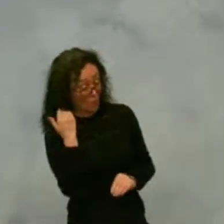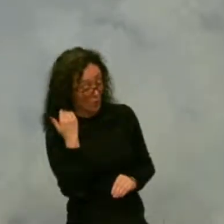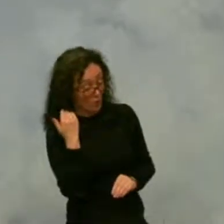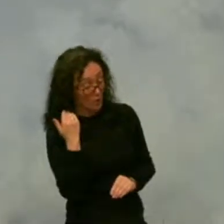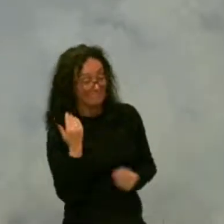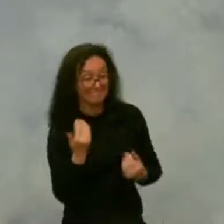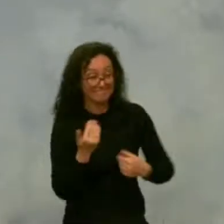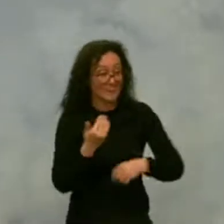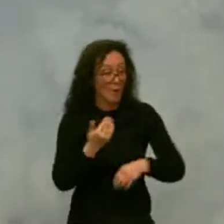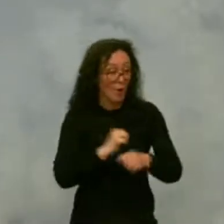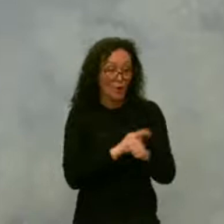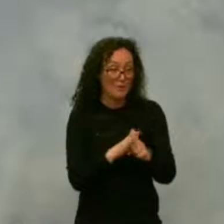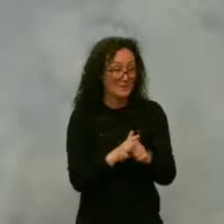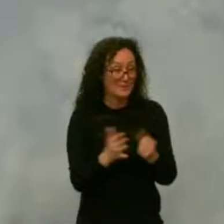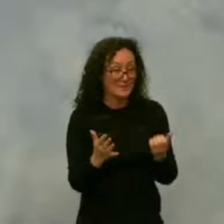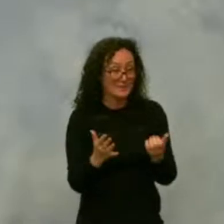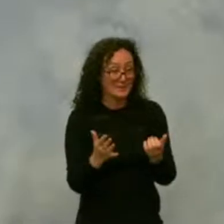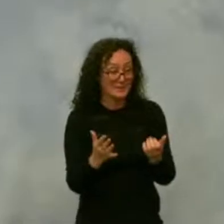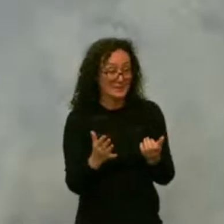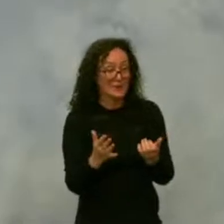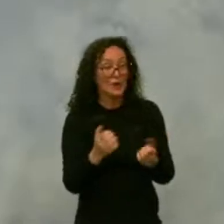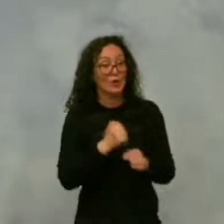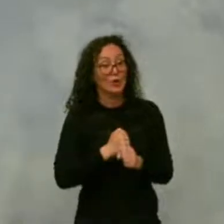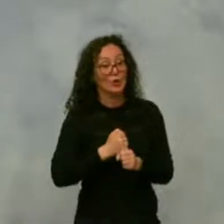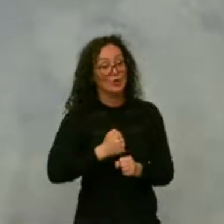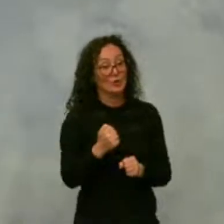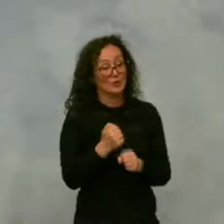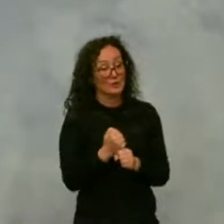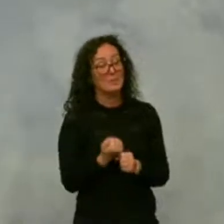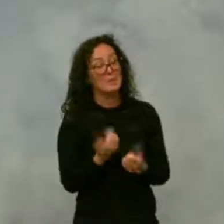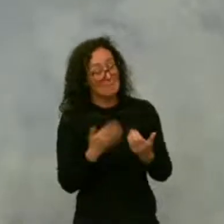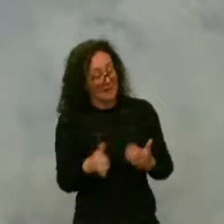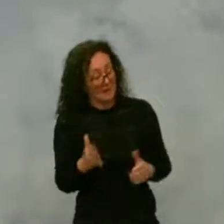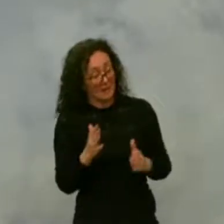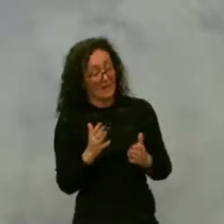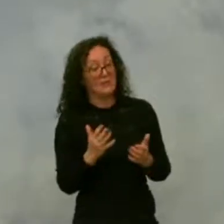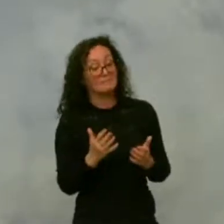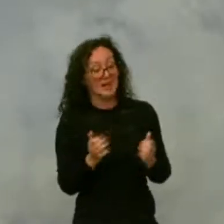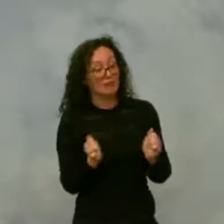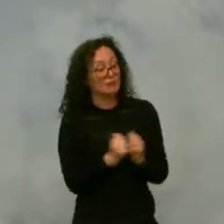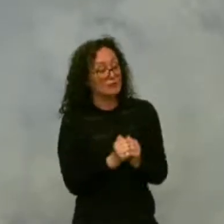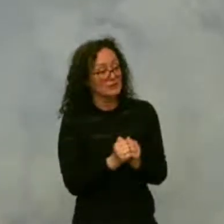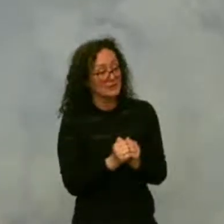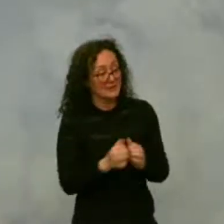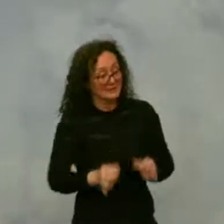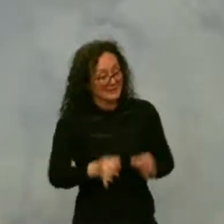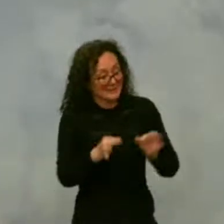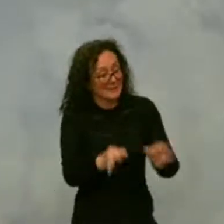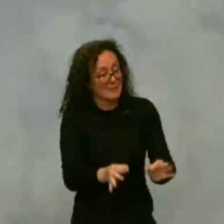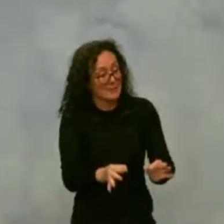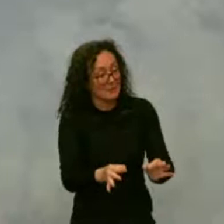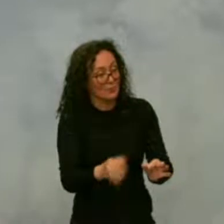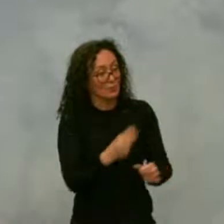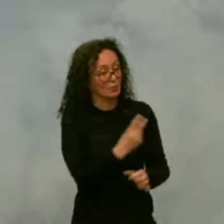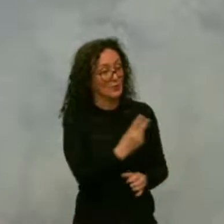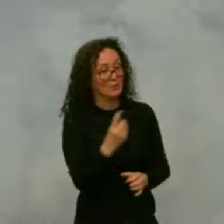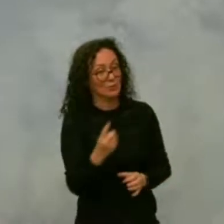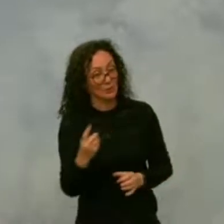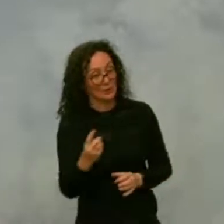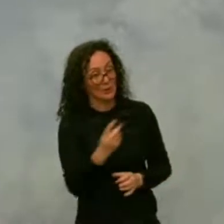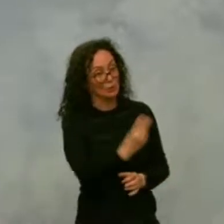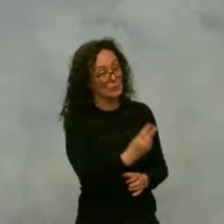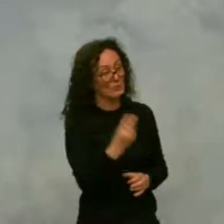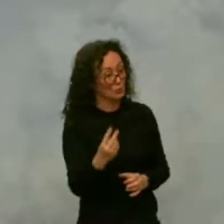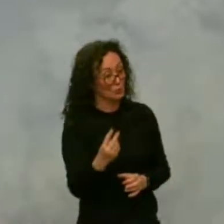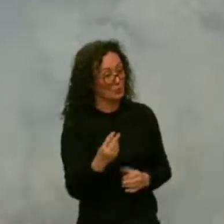impact of COVID-19, the Scottish Government previously confirmed that the scheme was suspended for both 2021 and 21-22